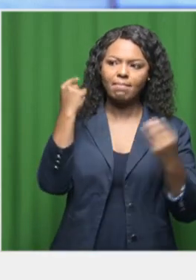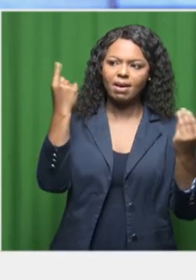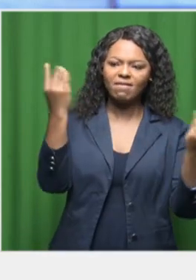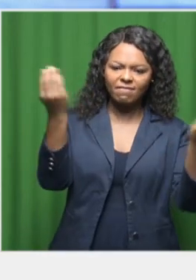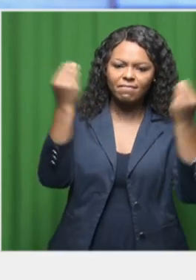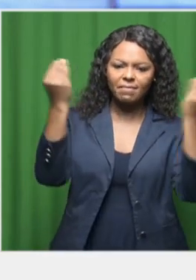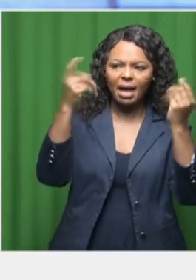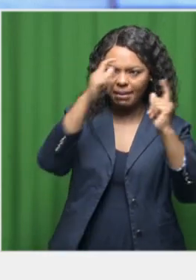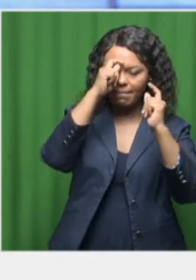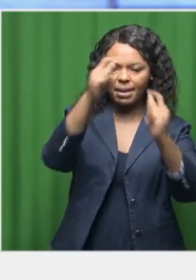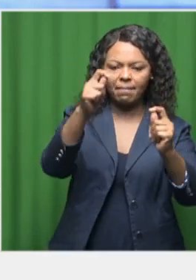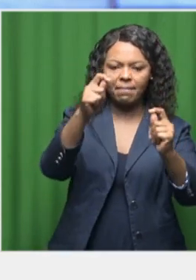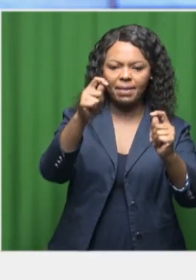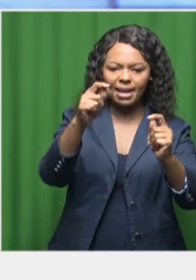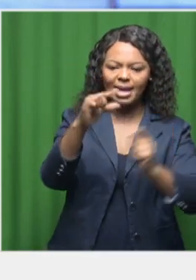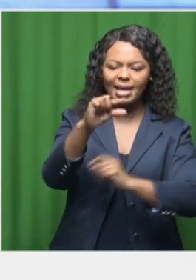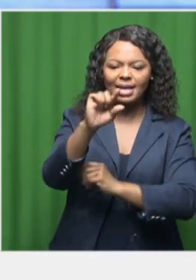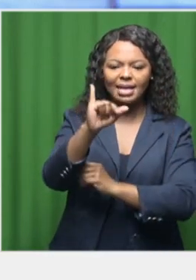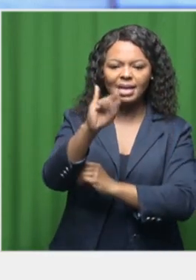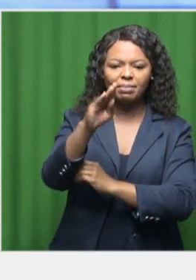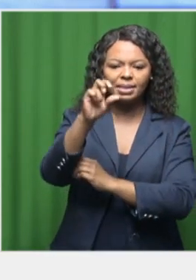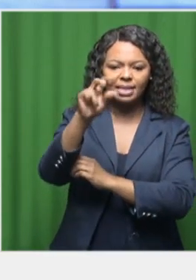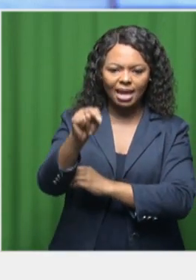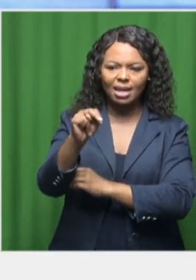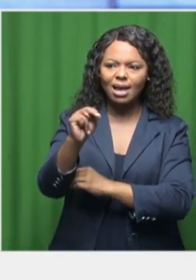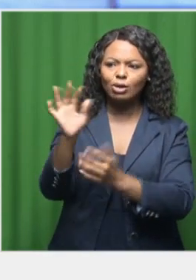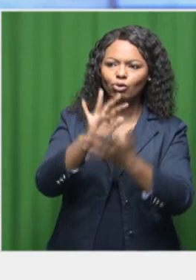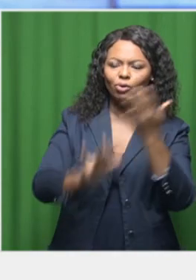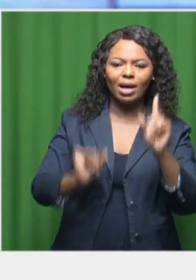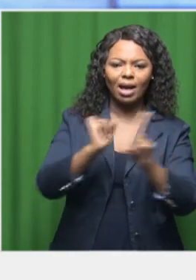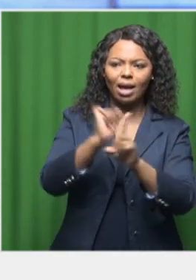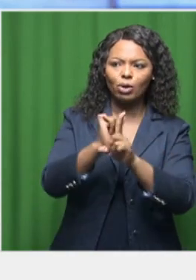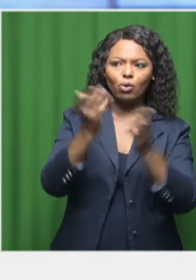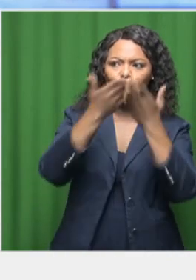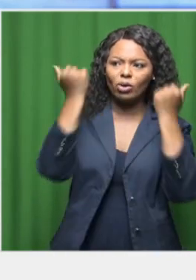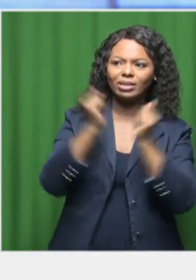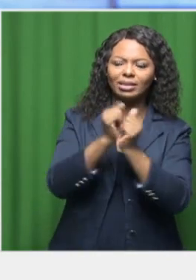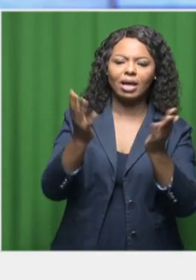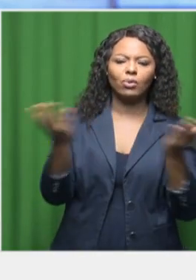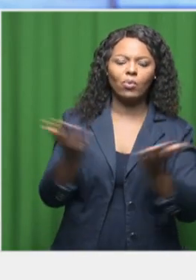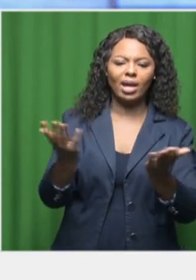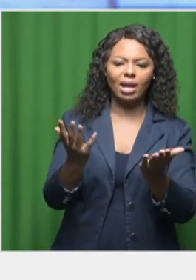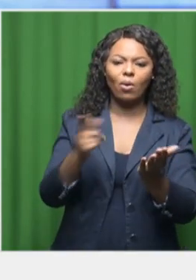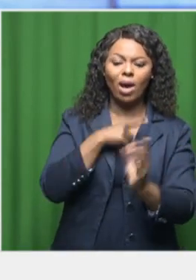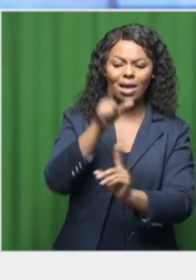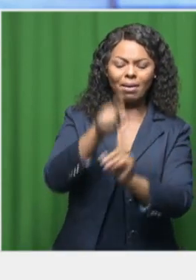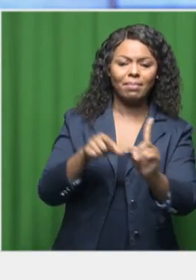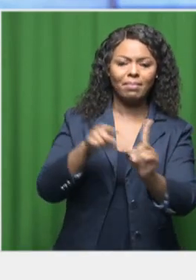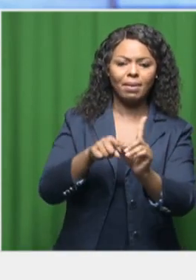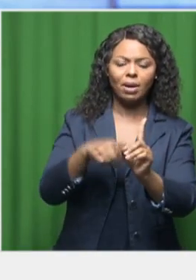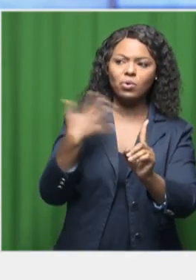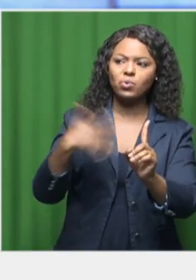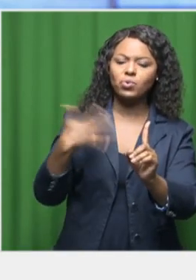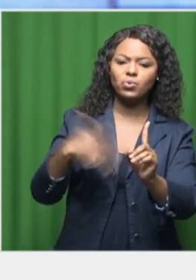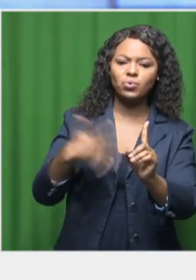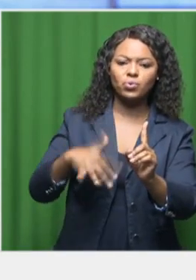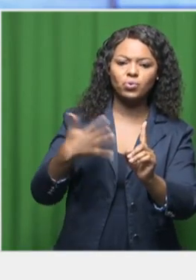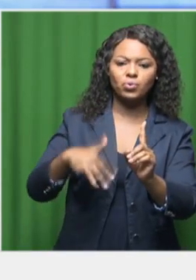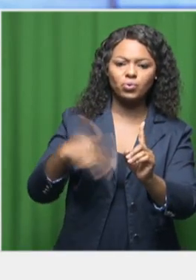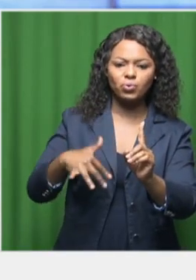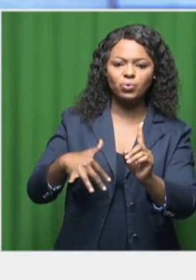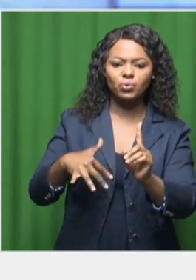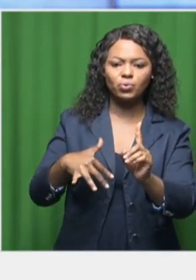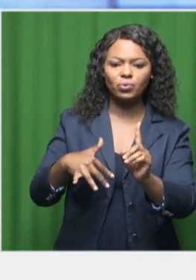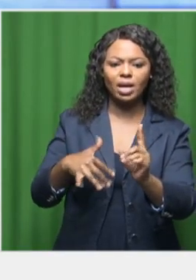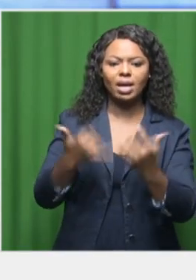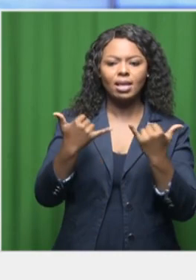Kente is you just don't know where to start, about Gibson Kente, because, I was saying the other day to a colleague of